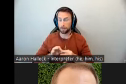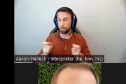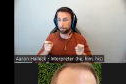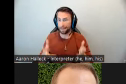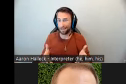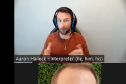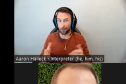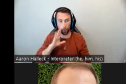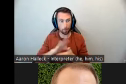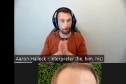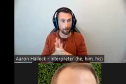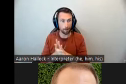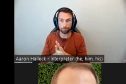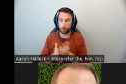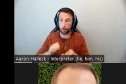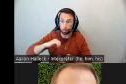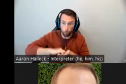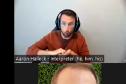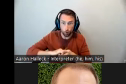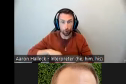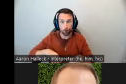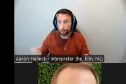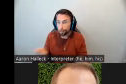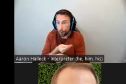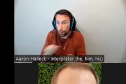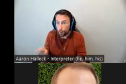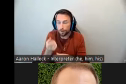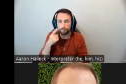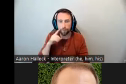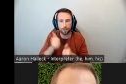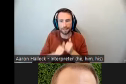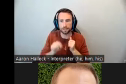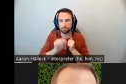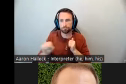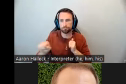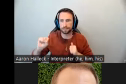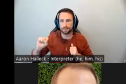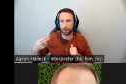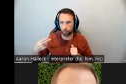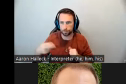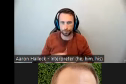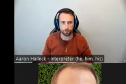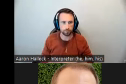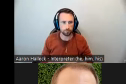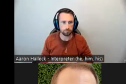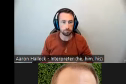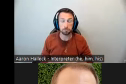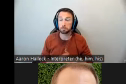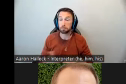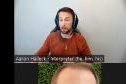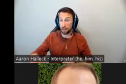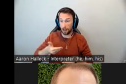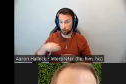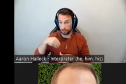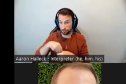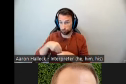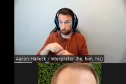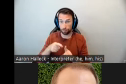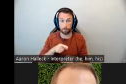broker to the stakeholder units. The position was filled internally by a very